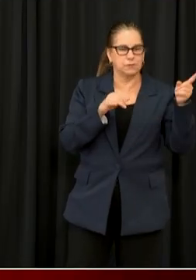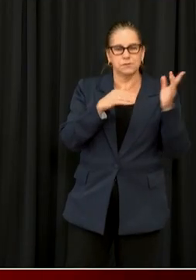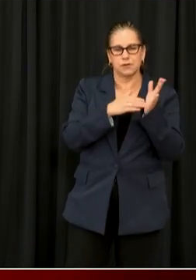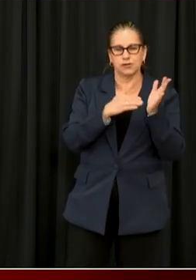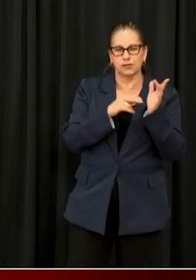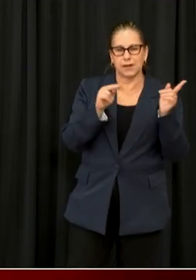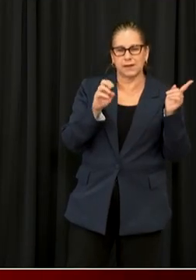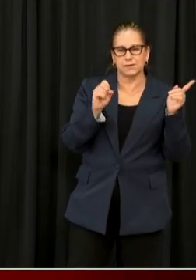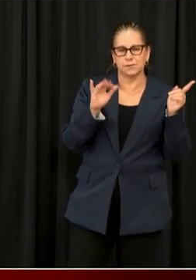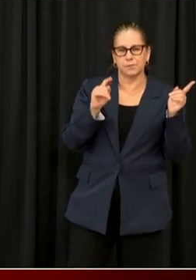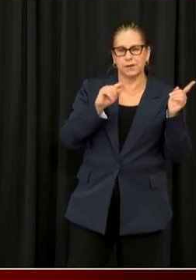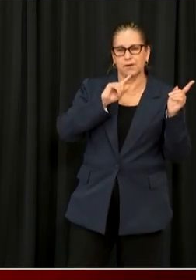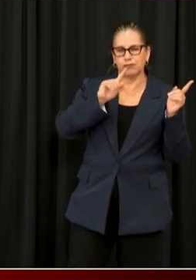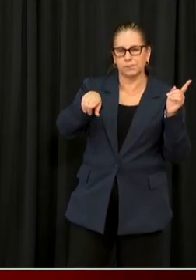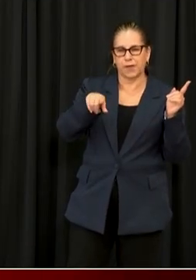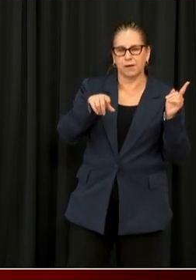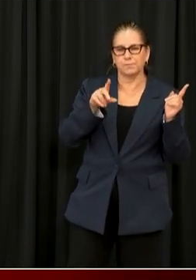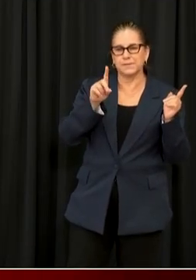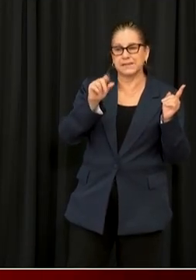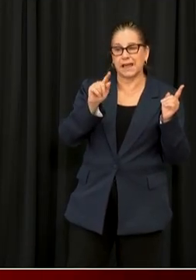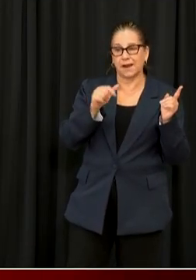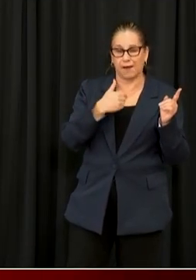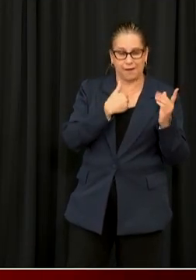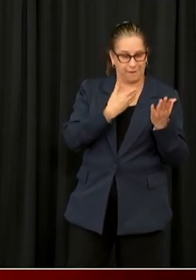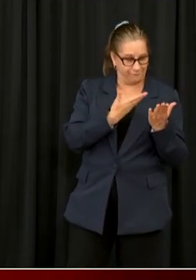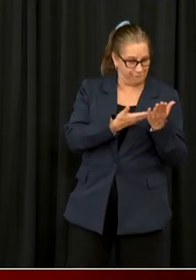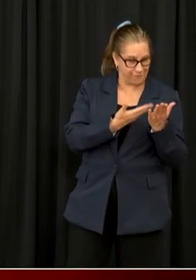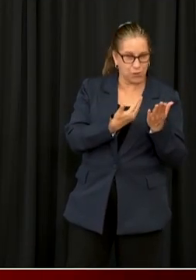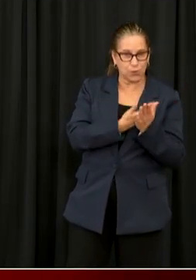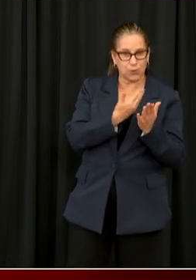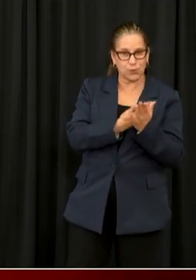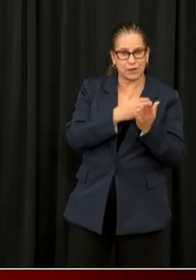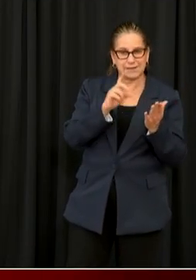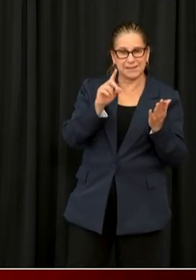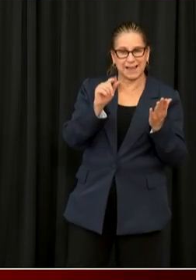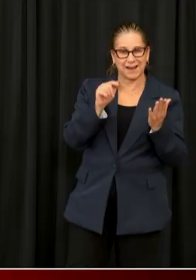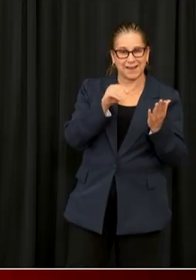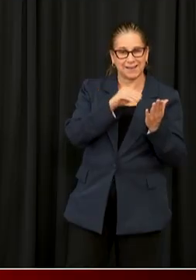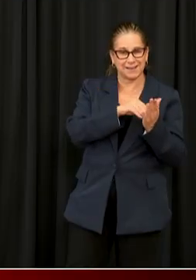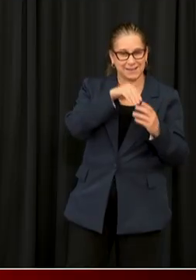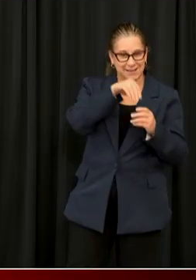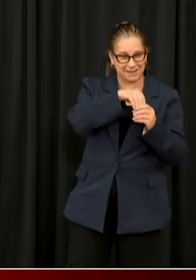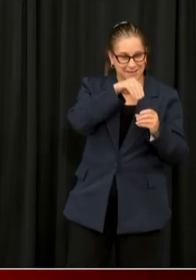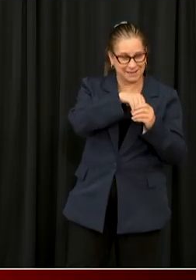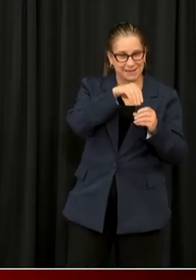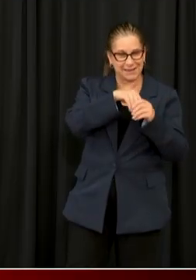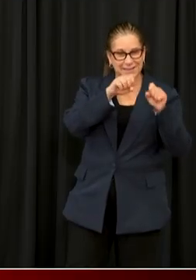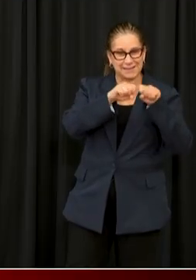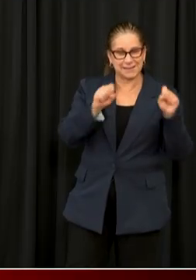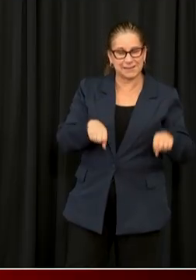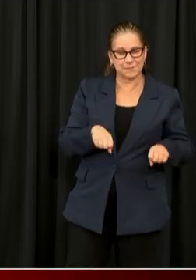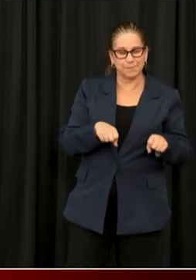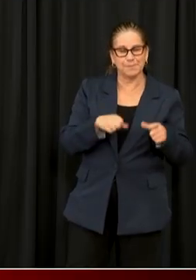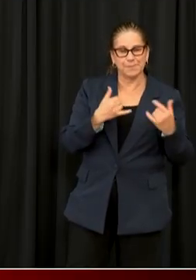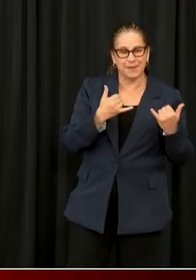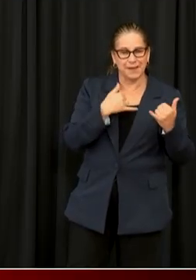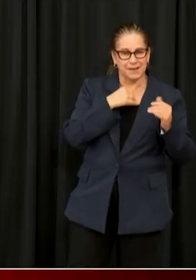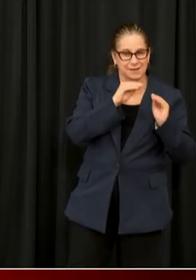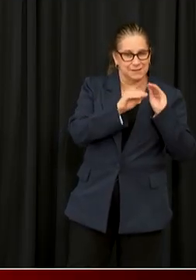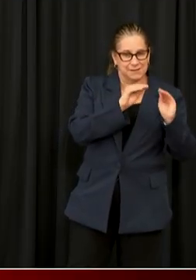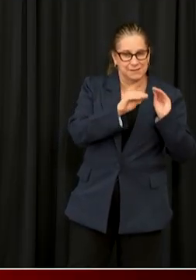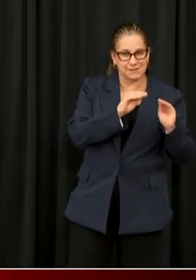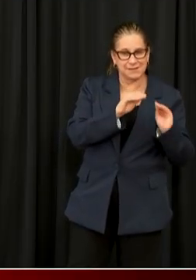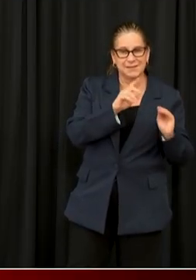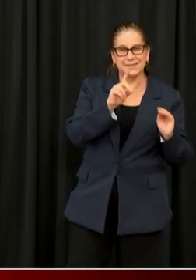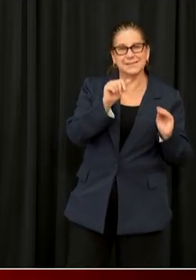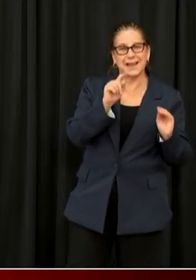gets exported from the data system. So as we are switching from one system to the other, the data collected